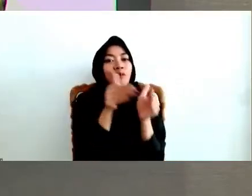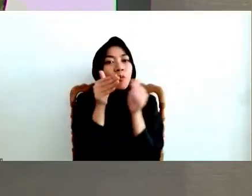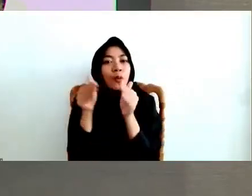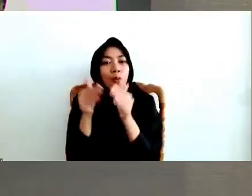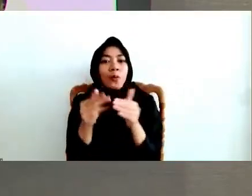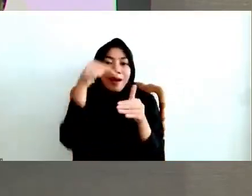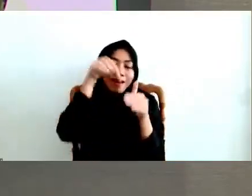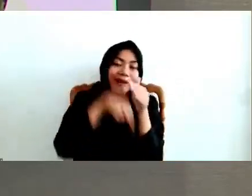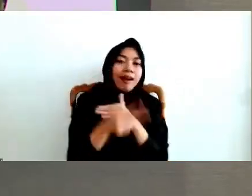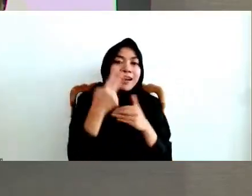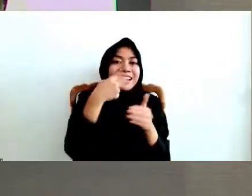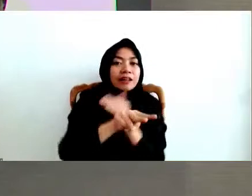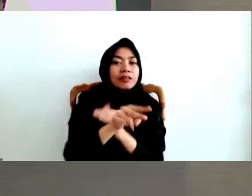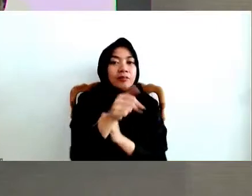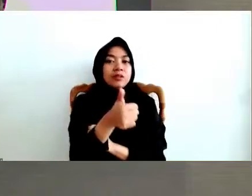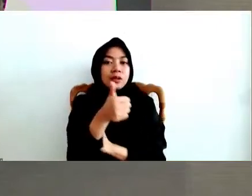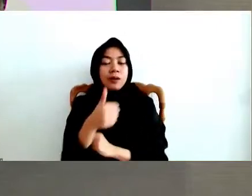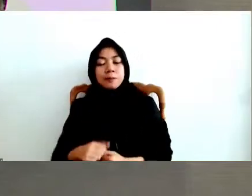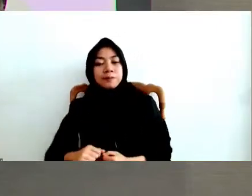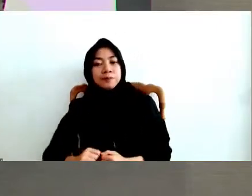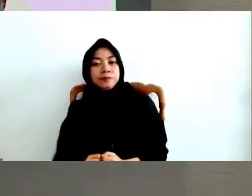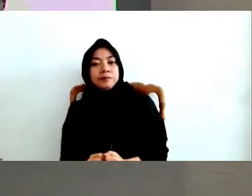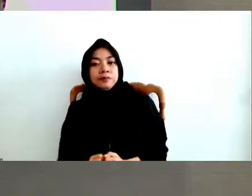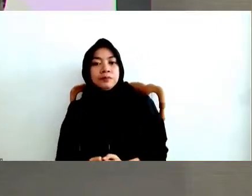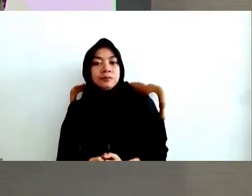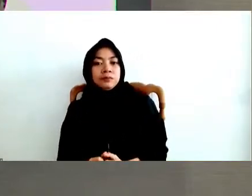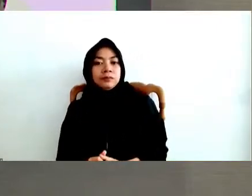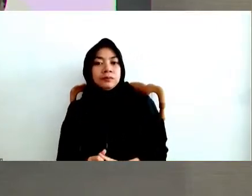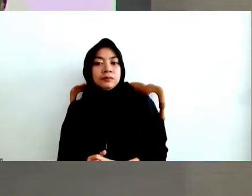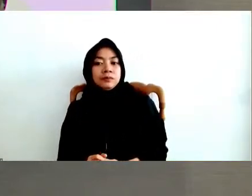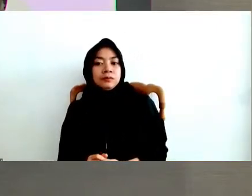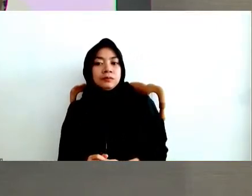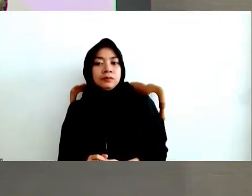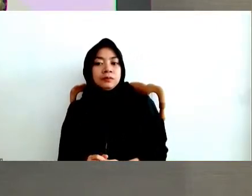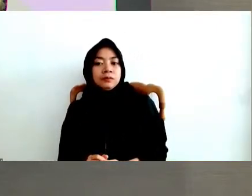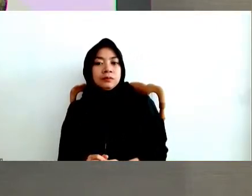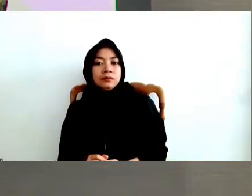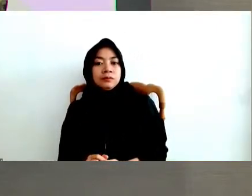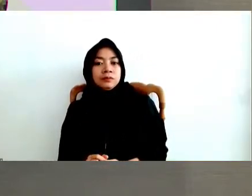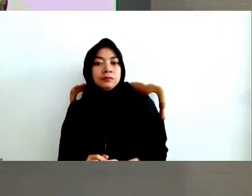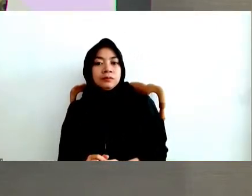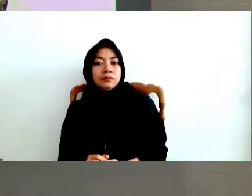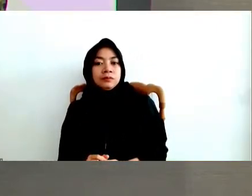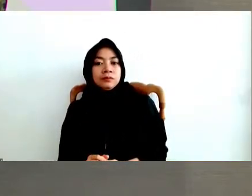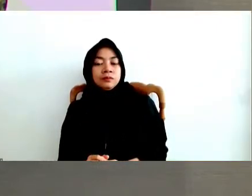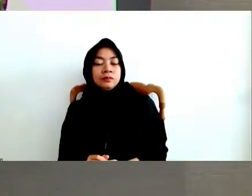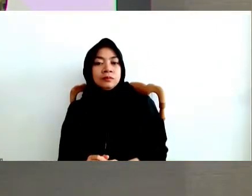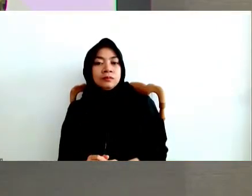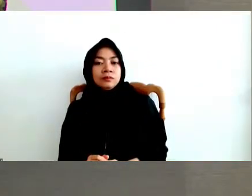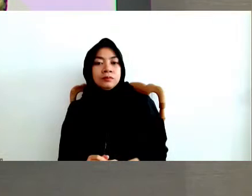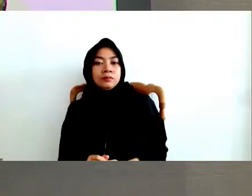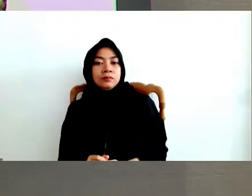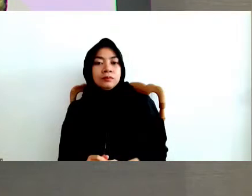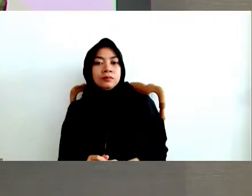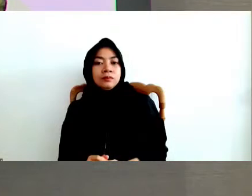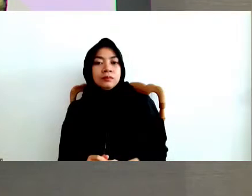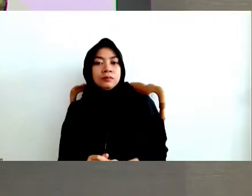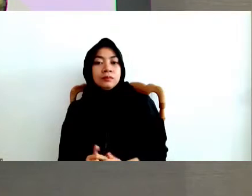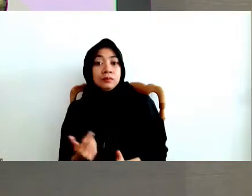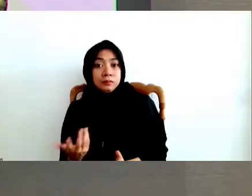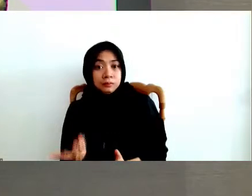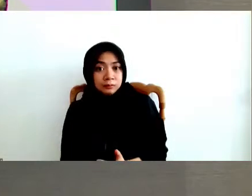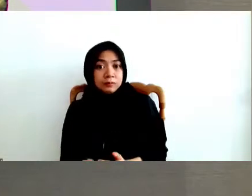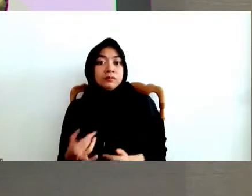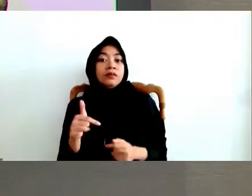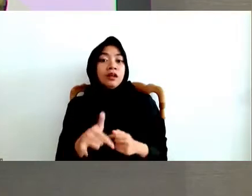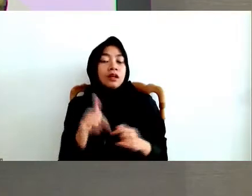right? So I think we've been also internally exercising that there is like a high